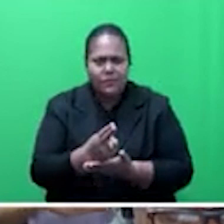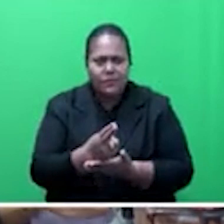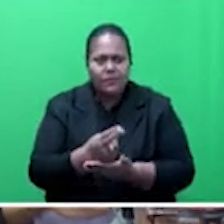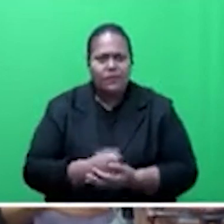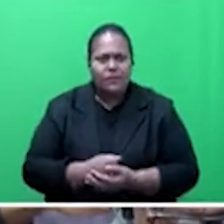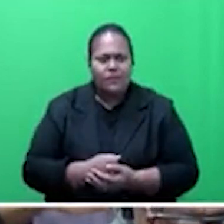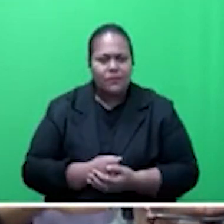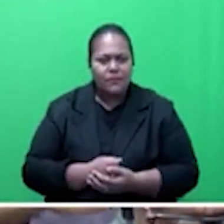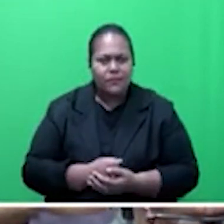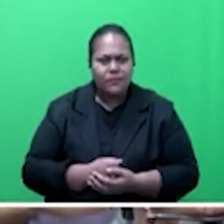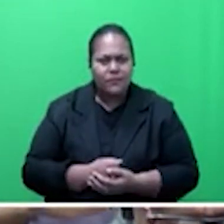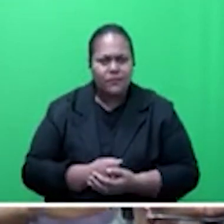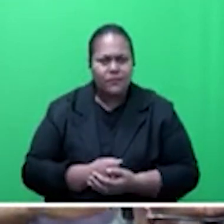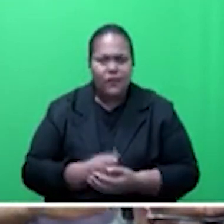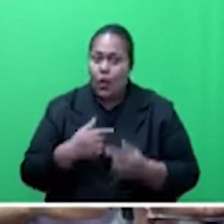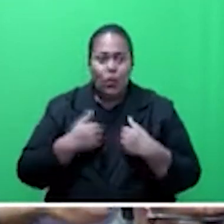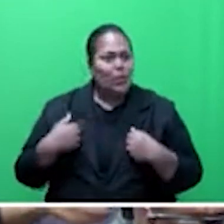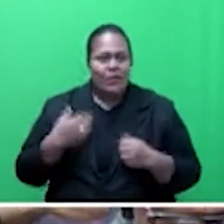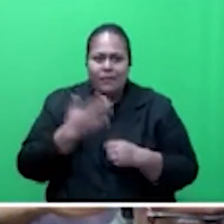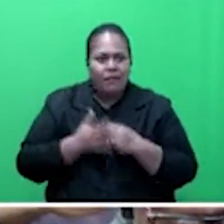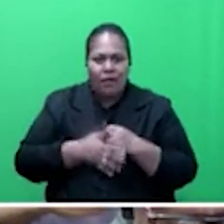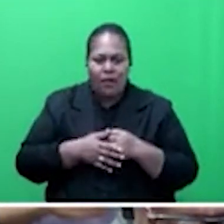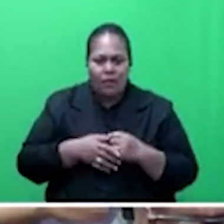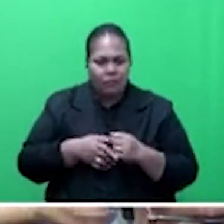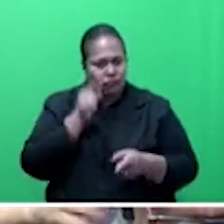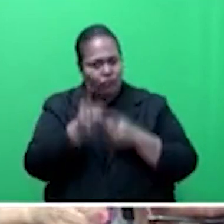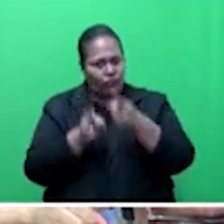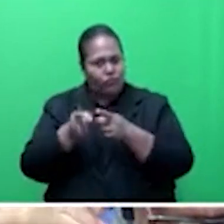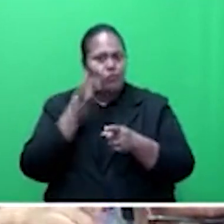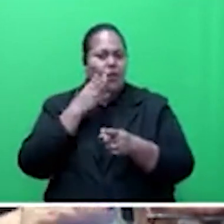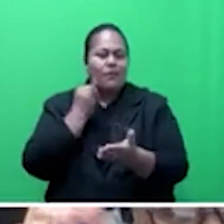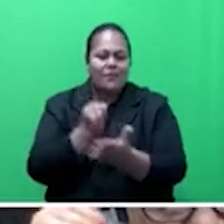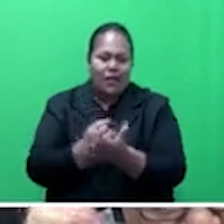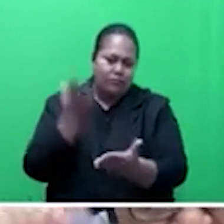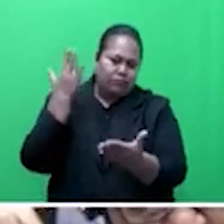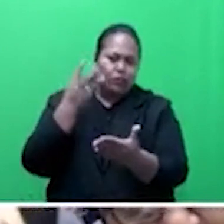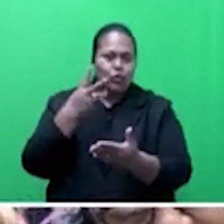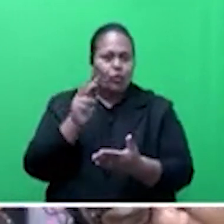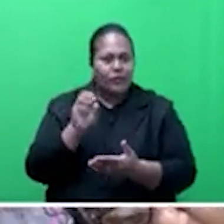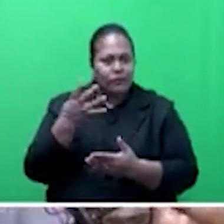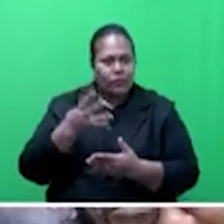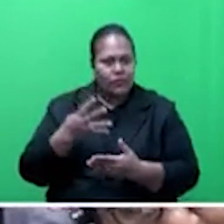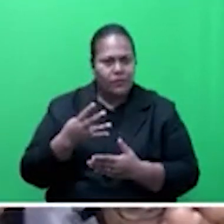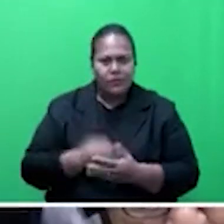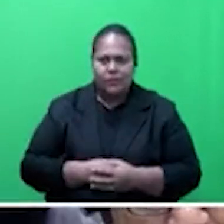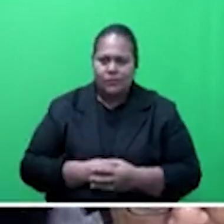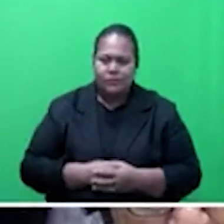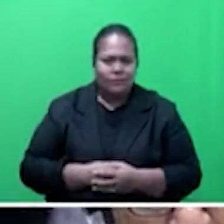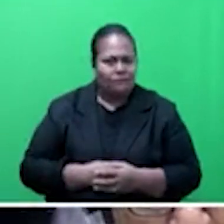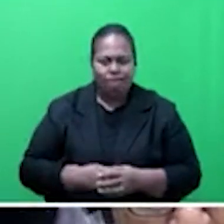to point out how many other times have mistakes been made since 2014. None.